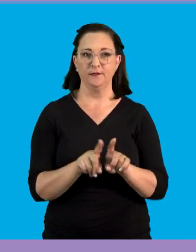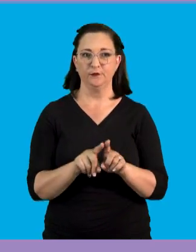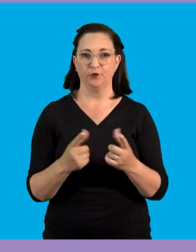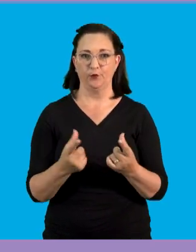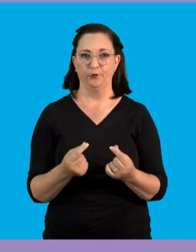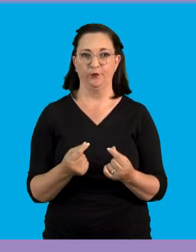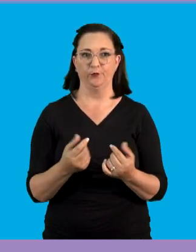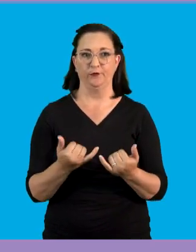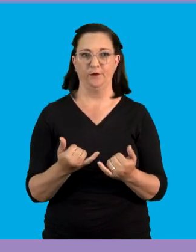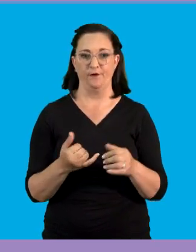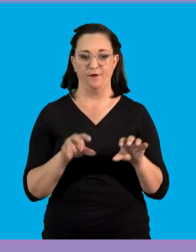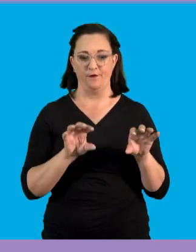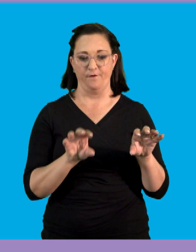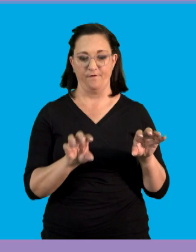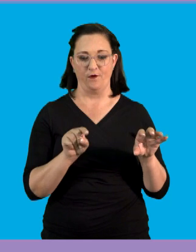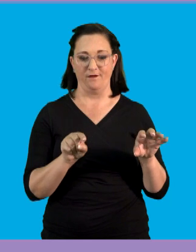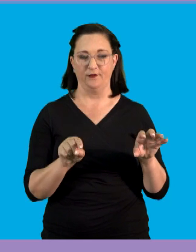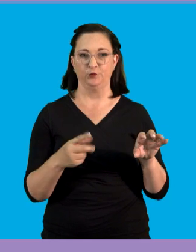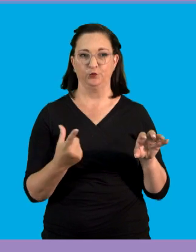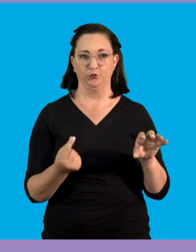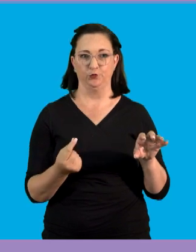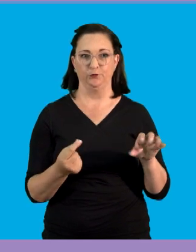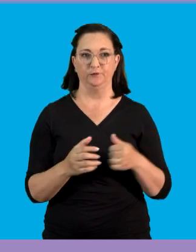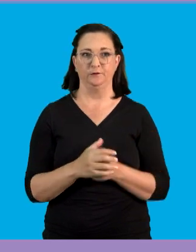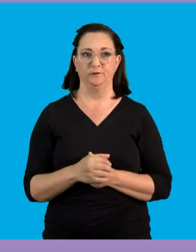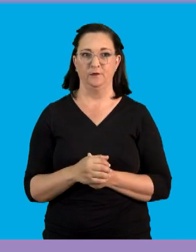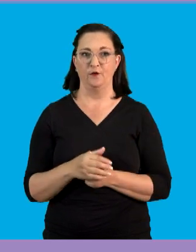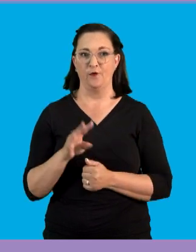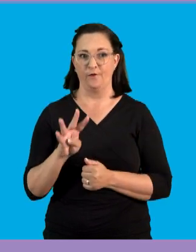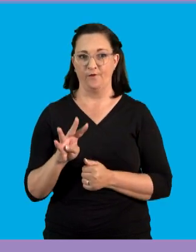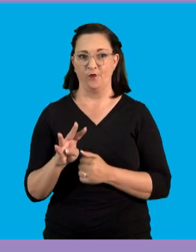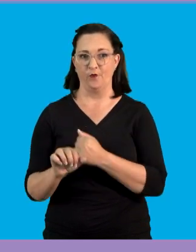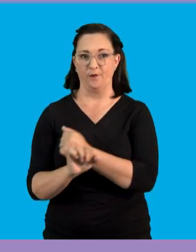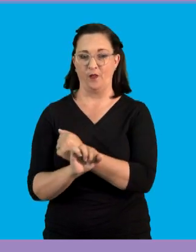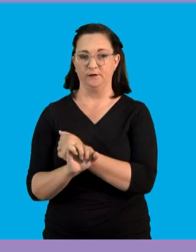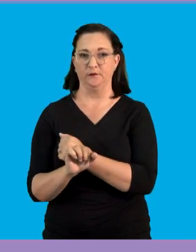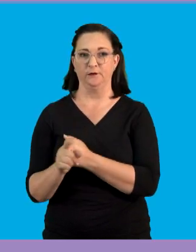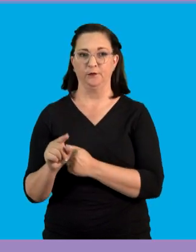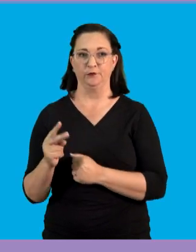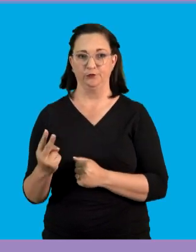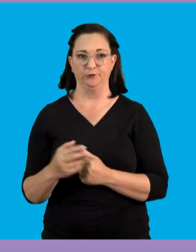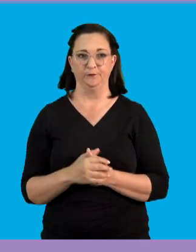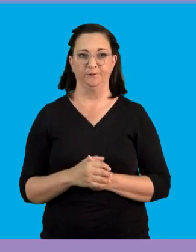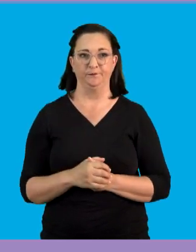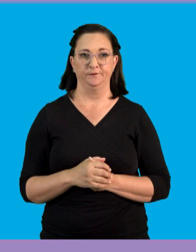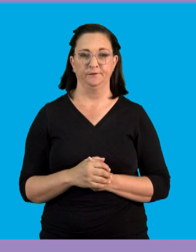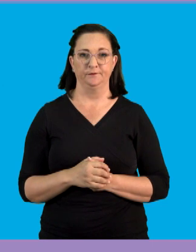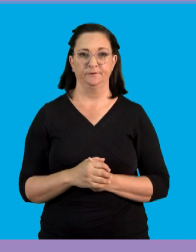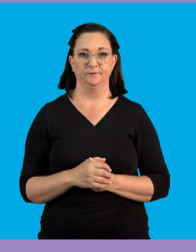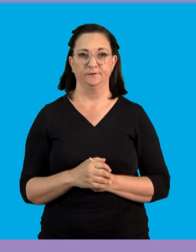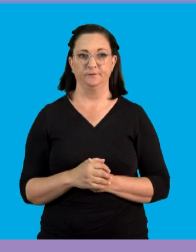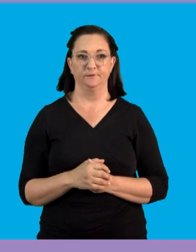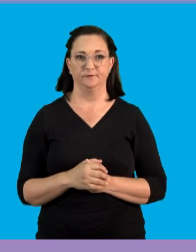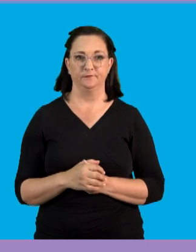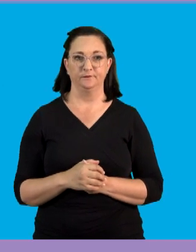same thing for the numerator. Then we need to take our 4 to that 12,